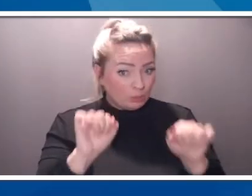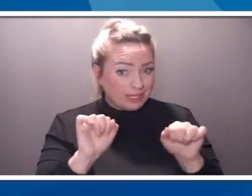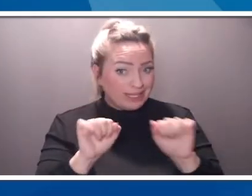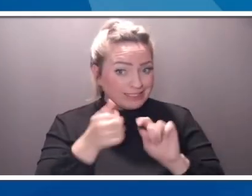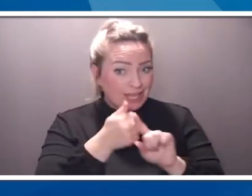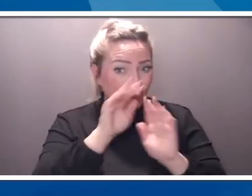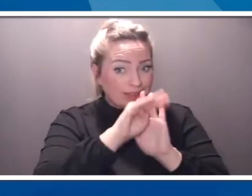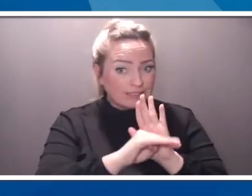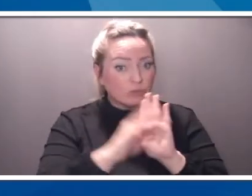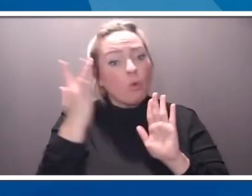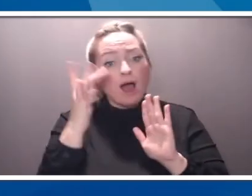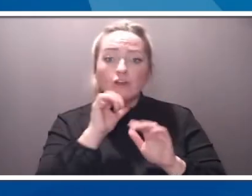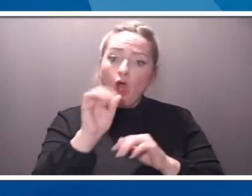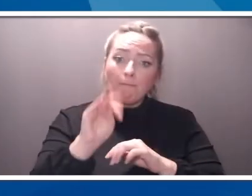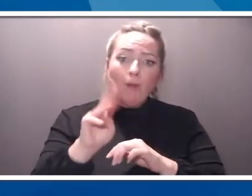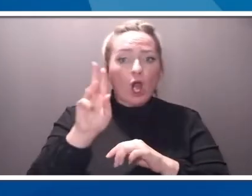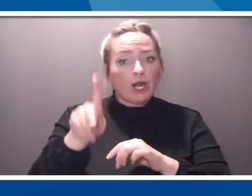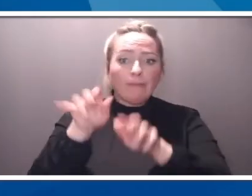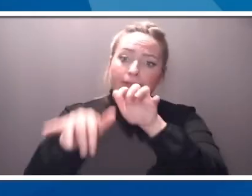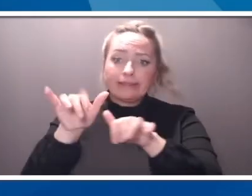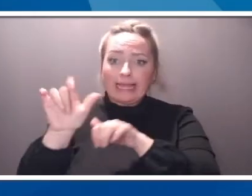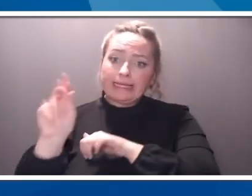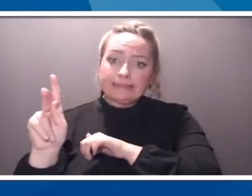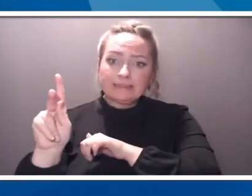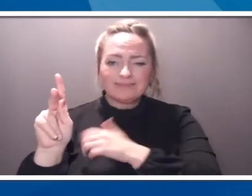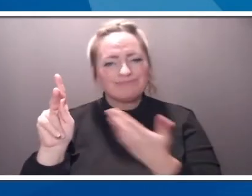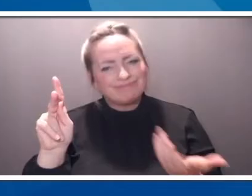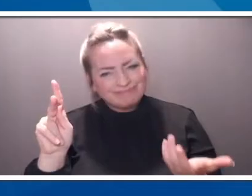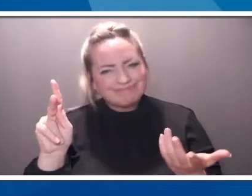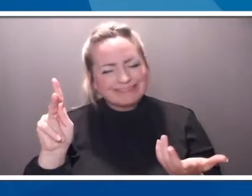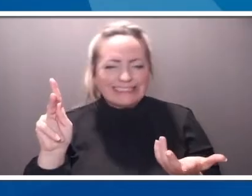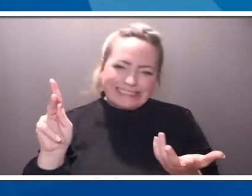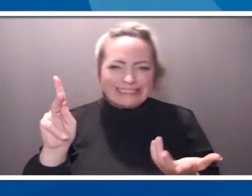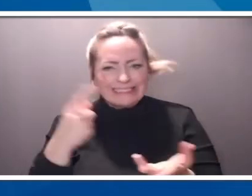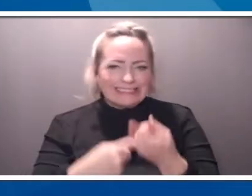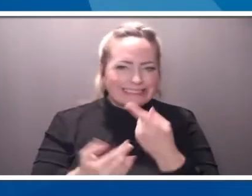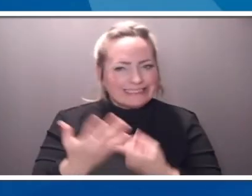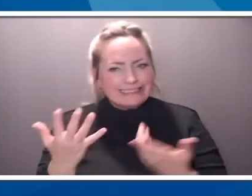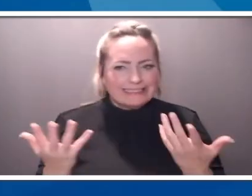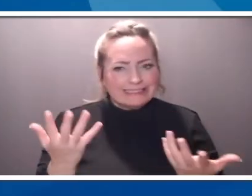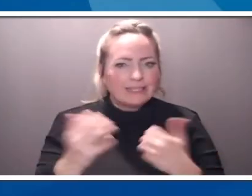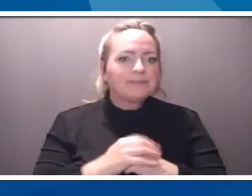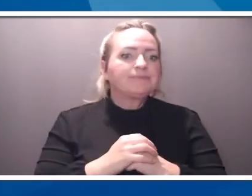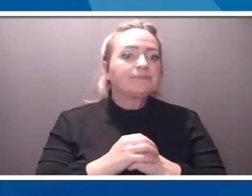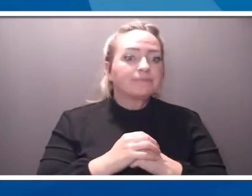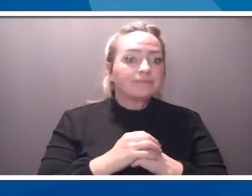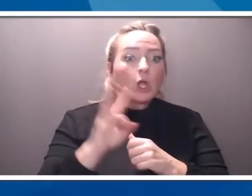everything that could potentially be a list just because it's not marked up as a list? Arguable.